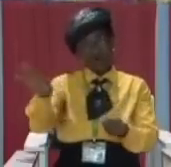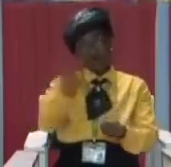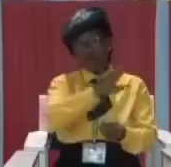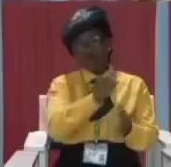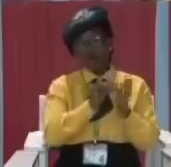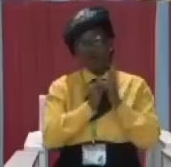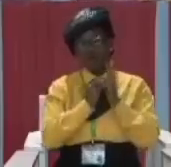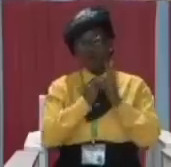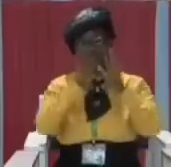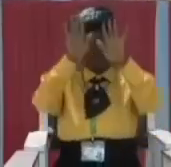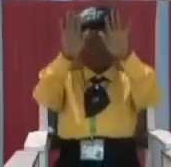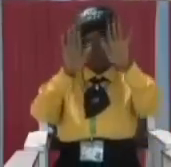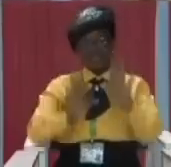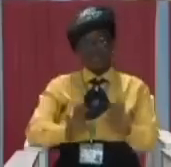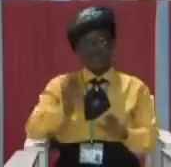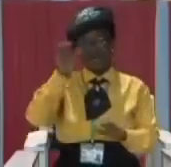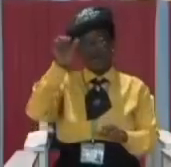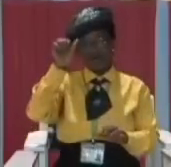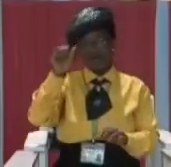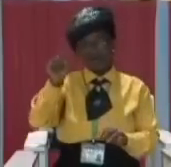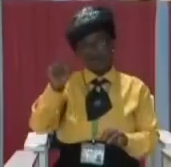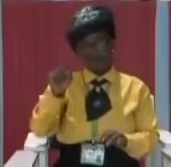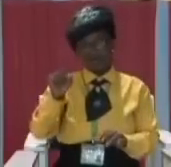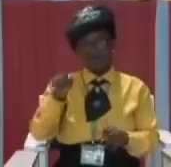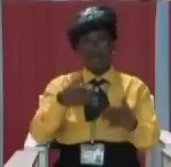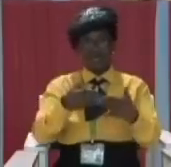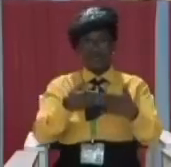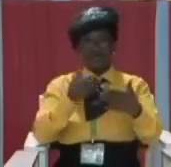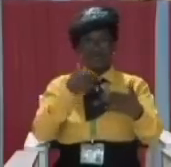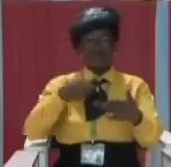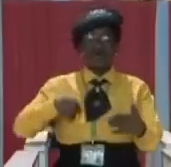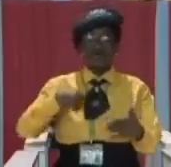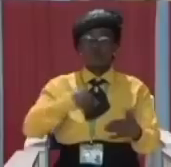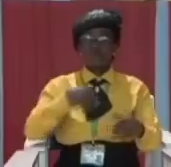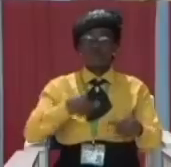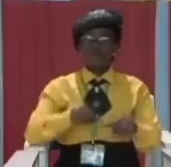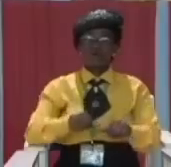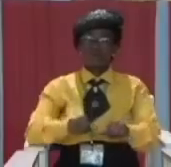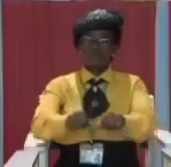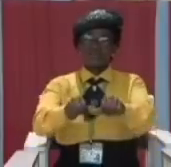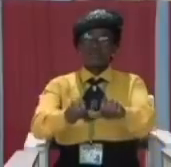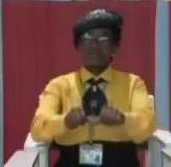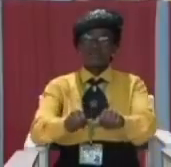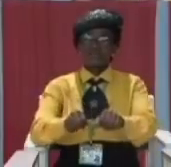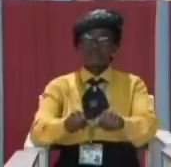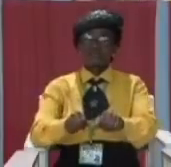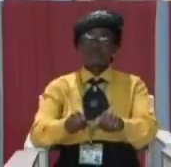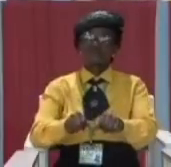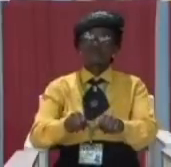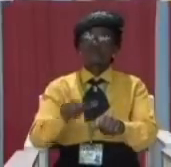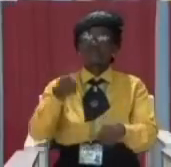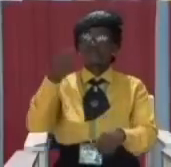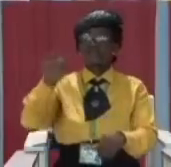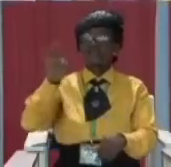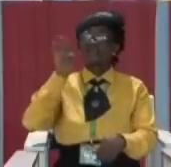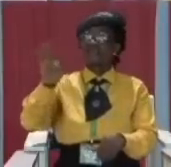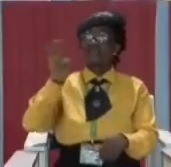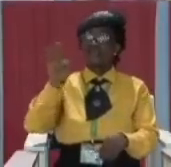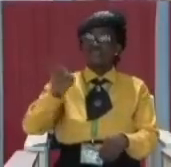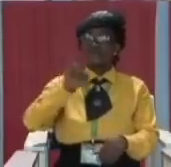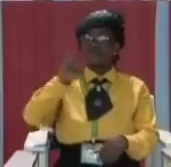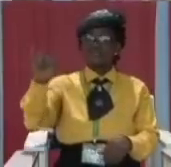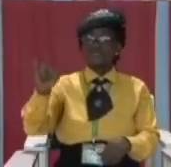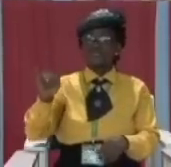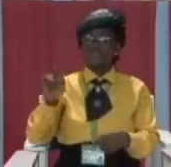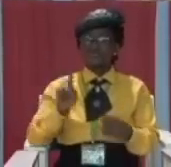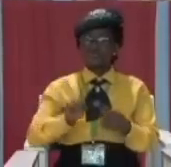before we proceed, the sermon tonight is not going to be very long because you're going